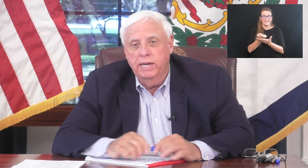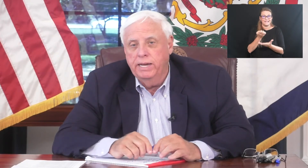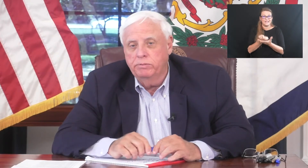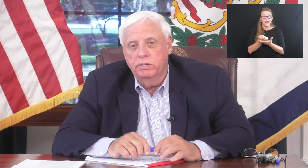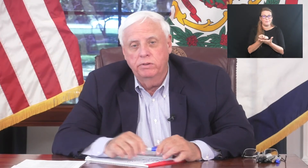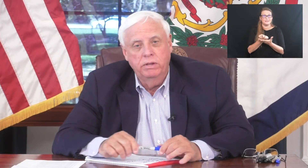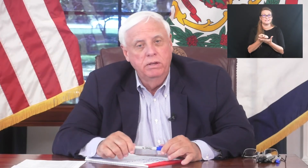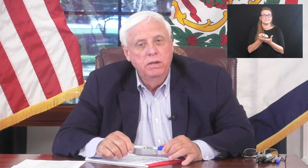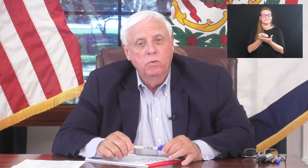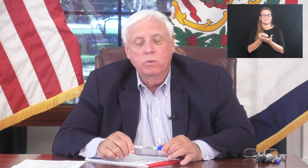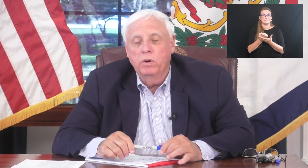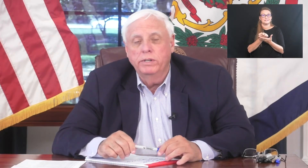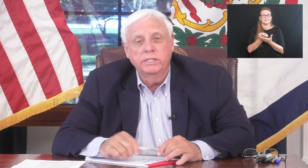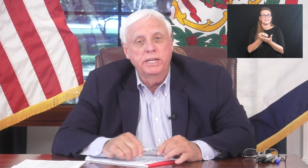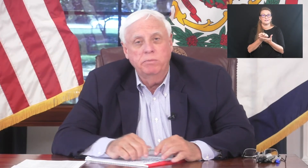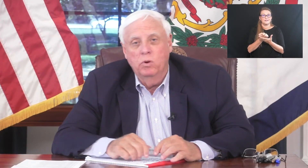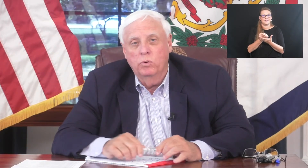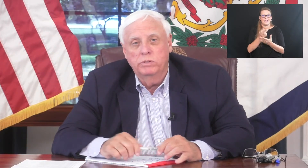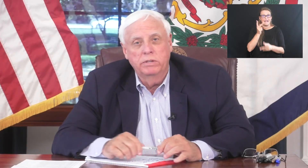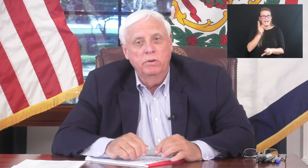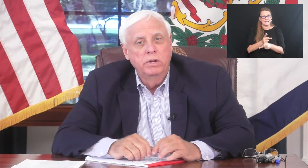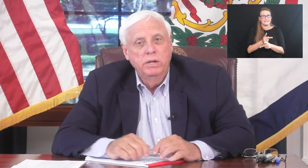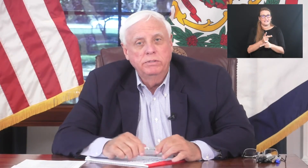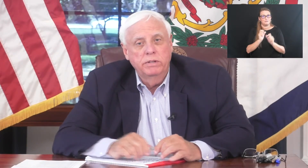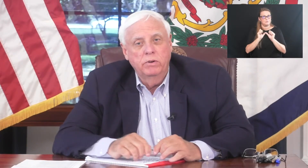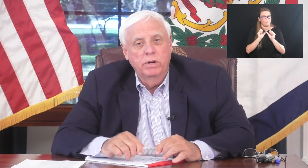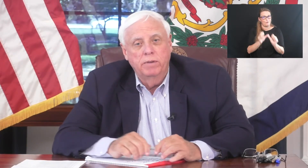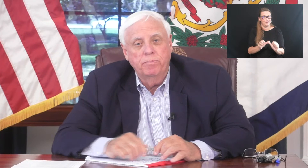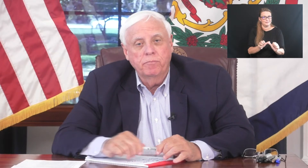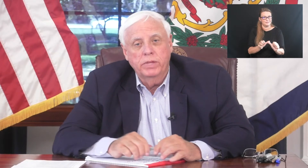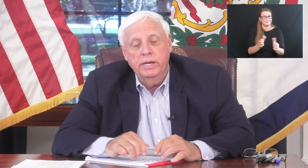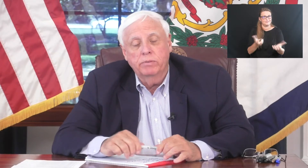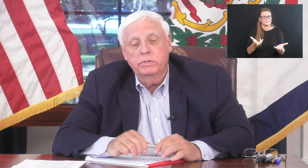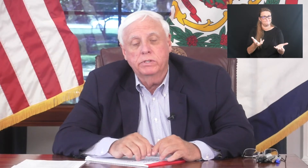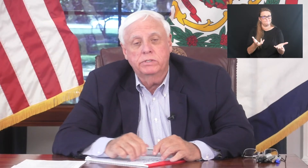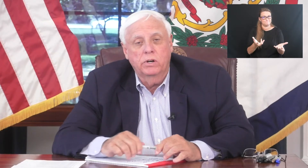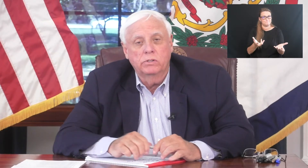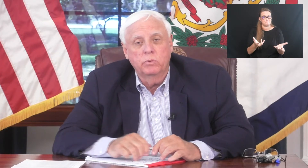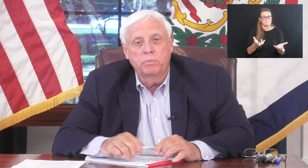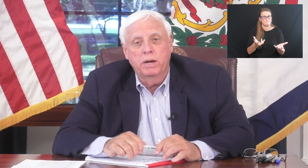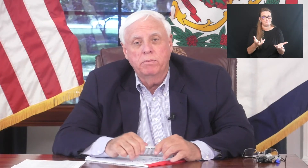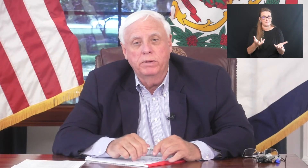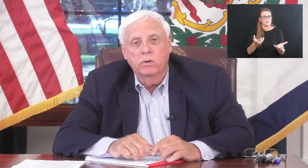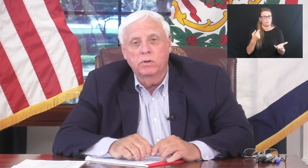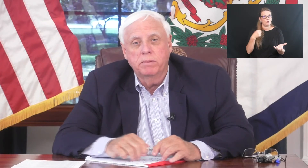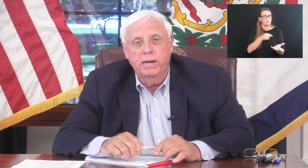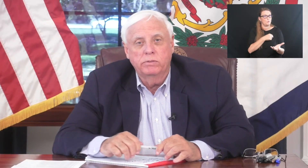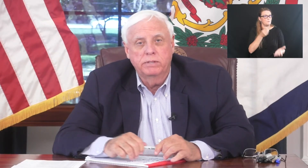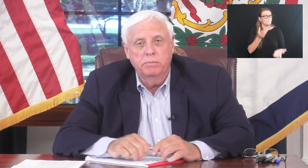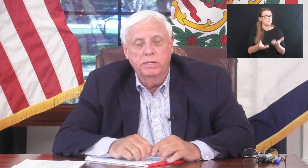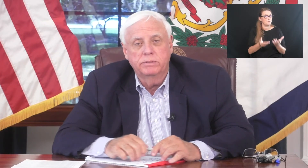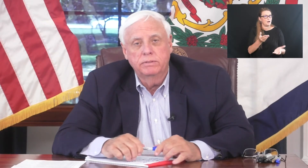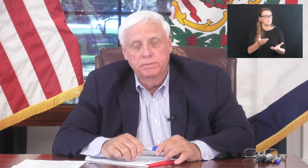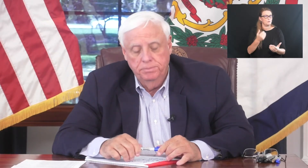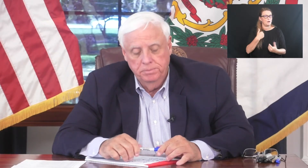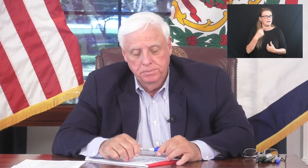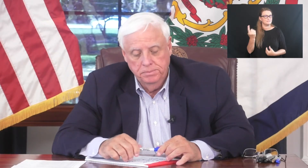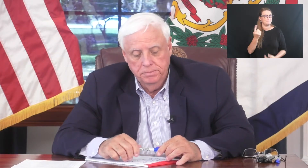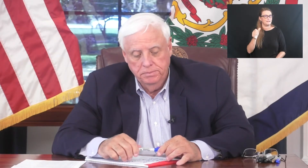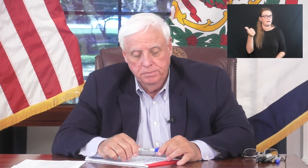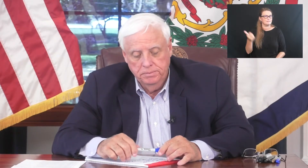to just keep going. So yeah, Charles, we're probably going to come out with something else.